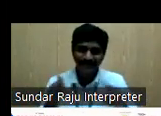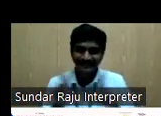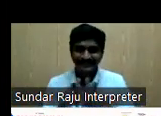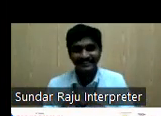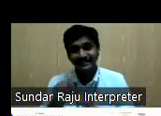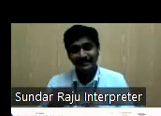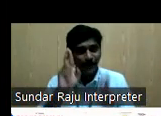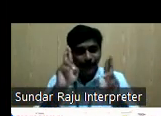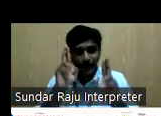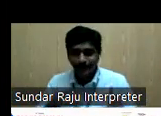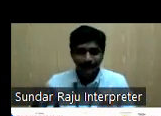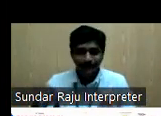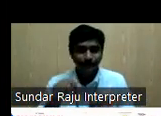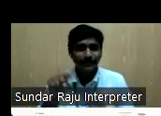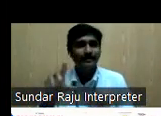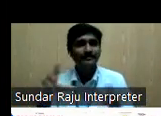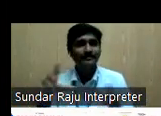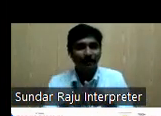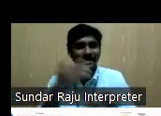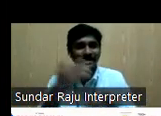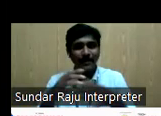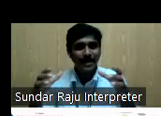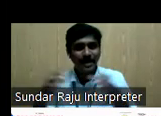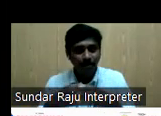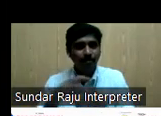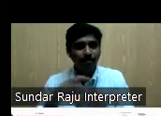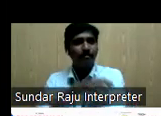in the community is very well informed and empowered.